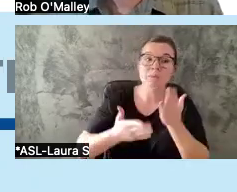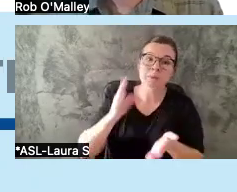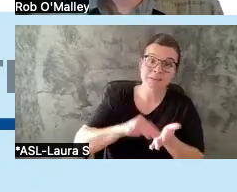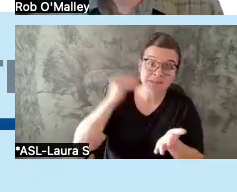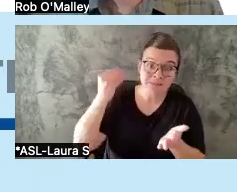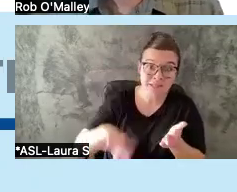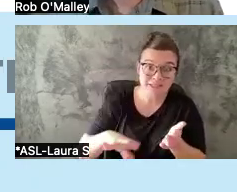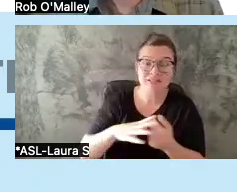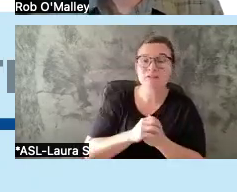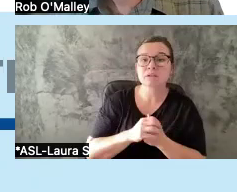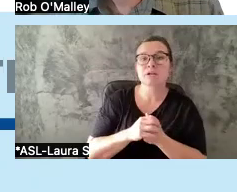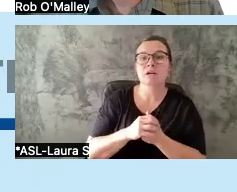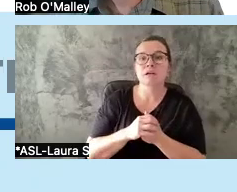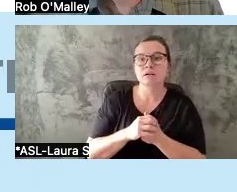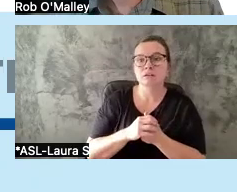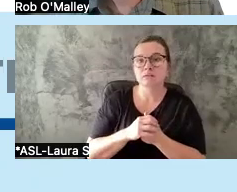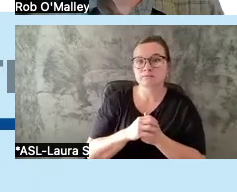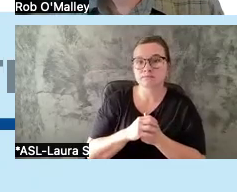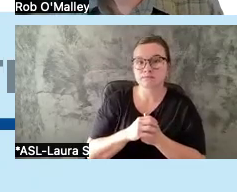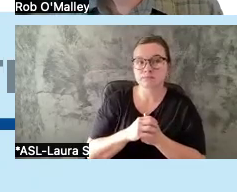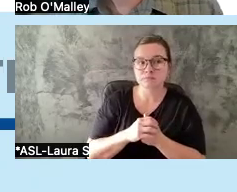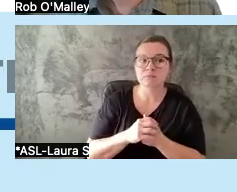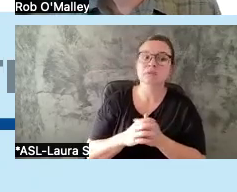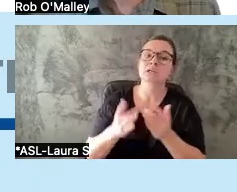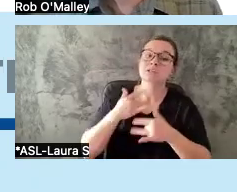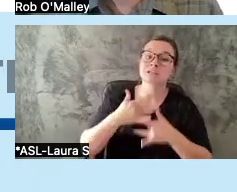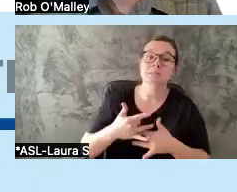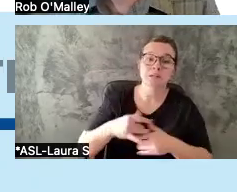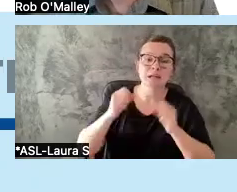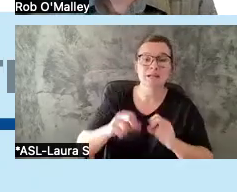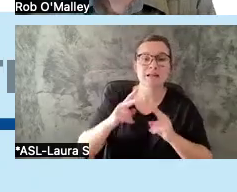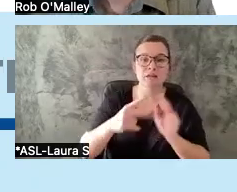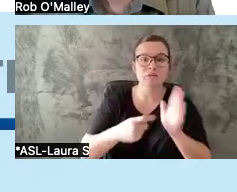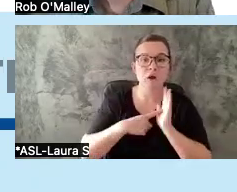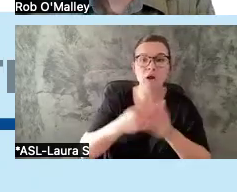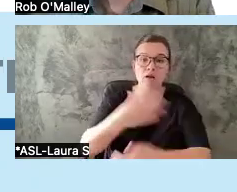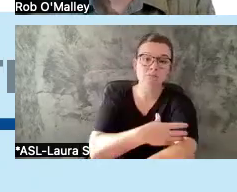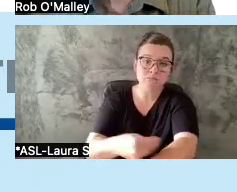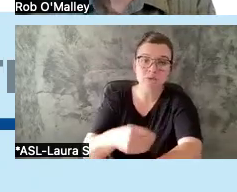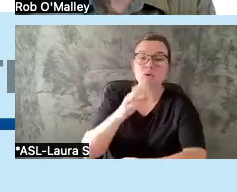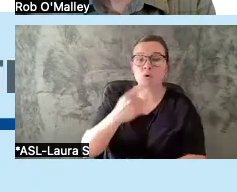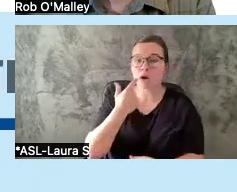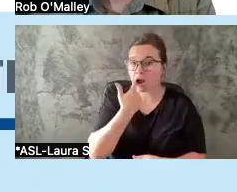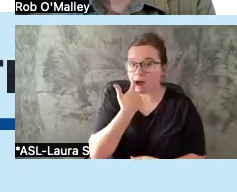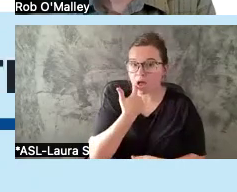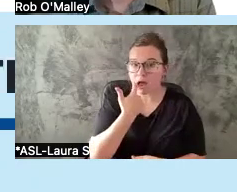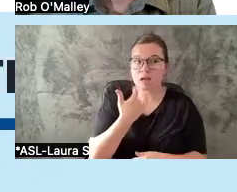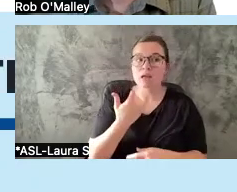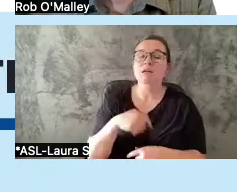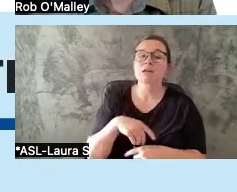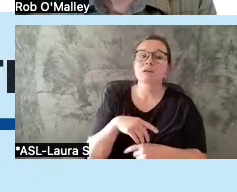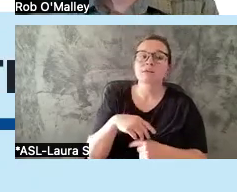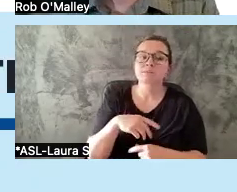expensive, um, and typically can either require a blood sample or a cheek swab. In